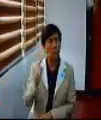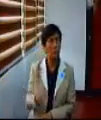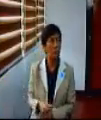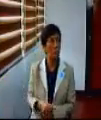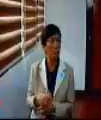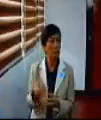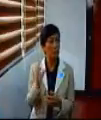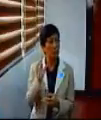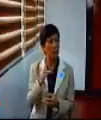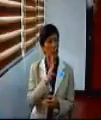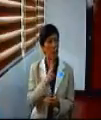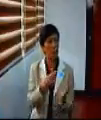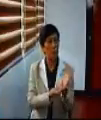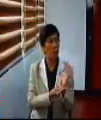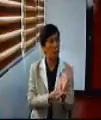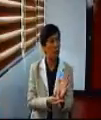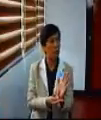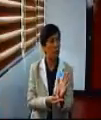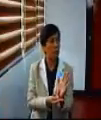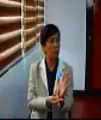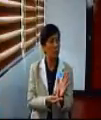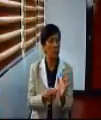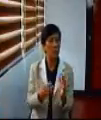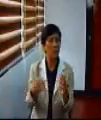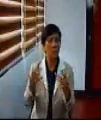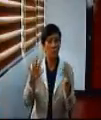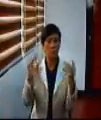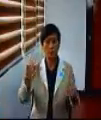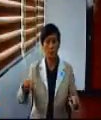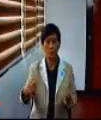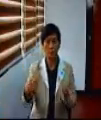be presenting via Skype.